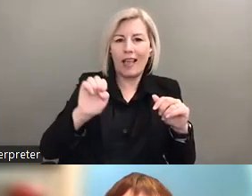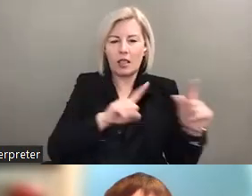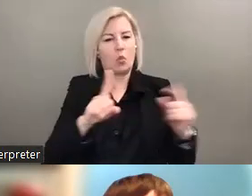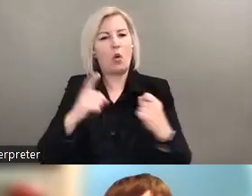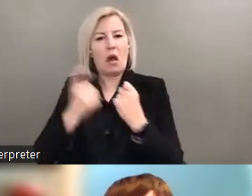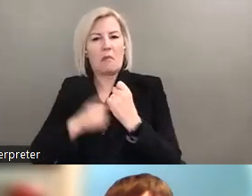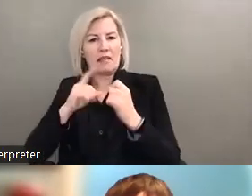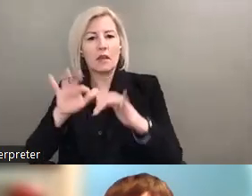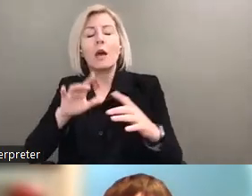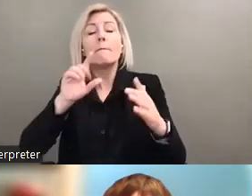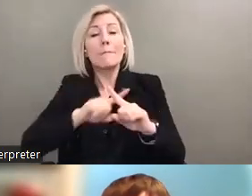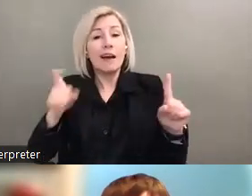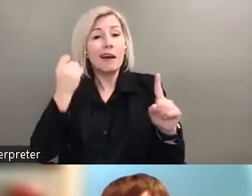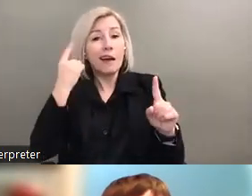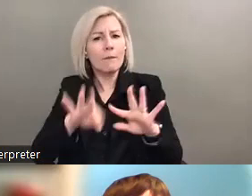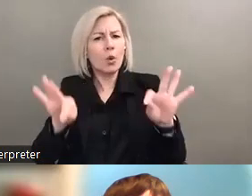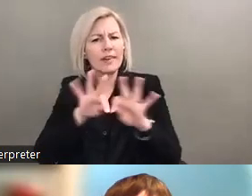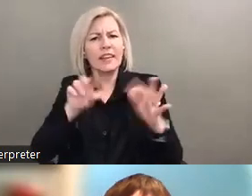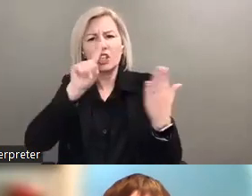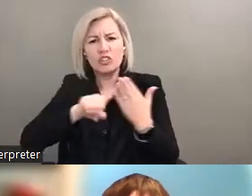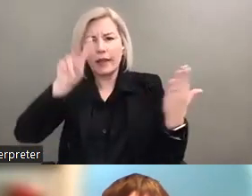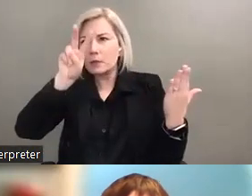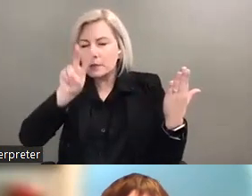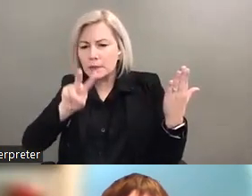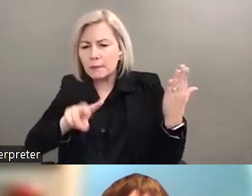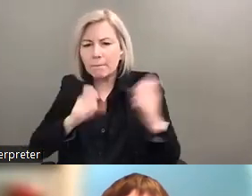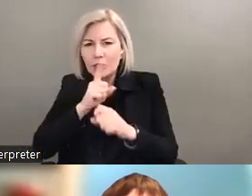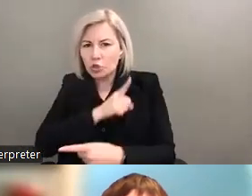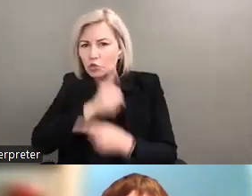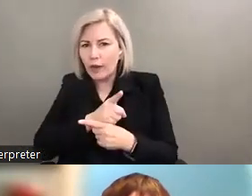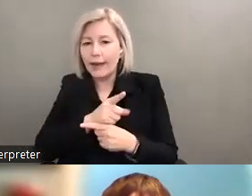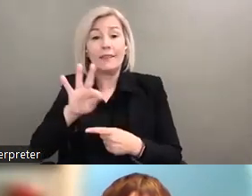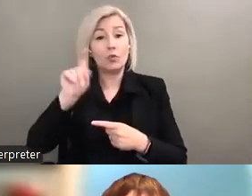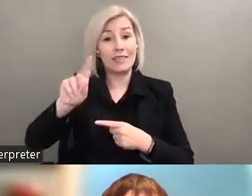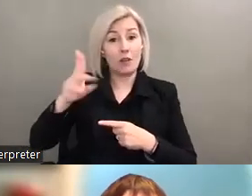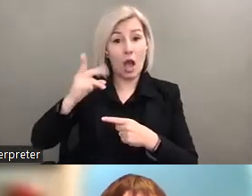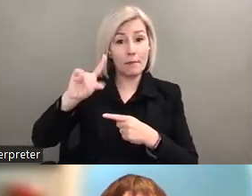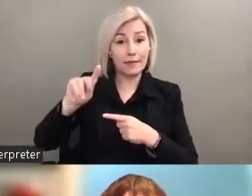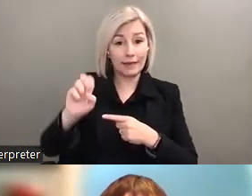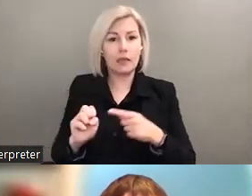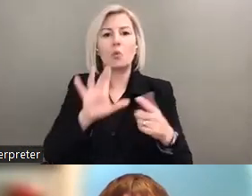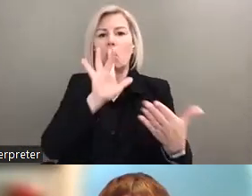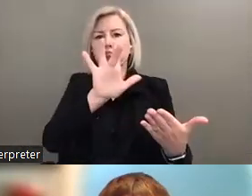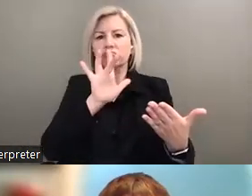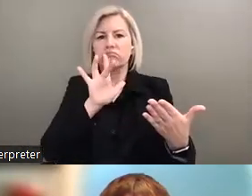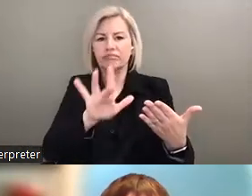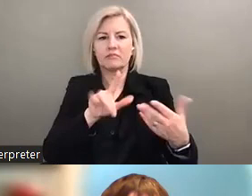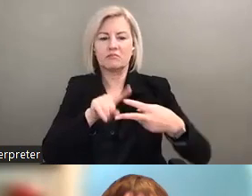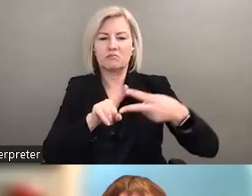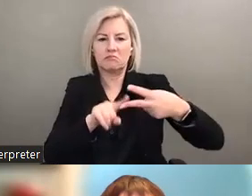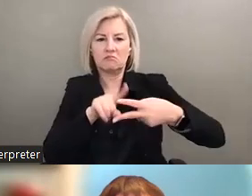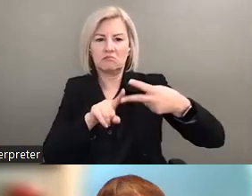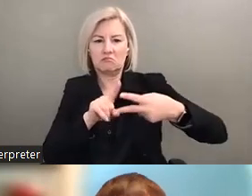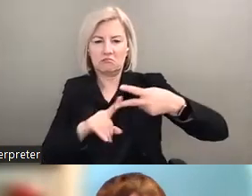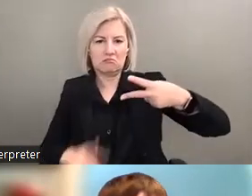Check it out to make sure that everything looks right. And if you need to update anything, you can do that by clicking the Update Organizational Profile button